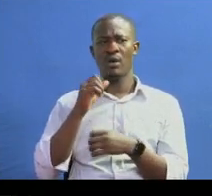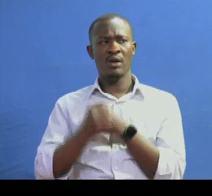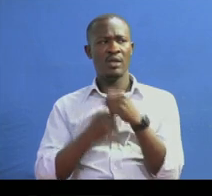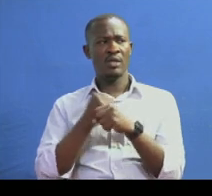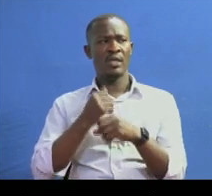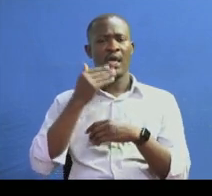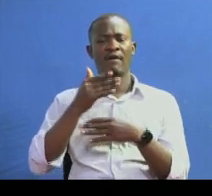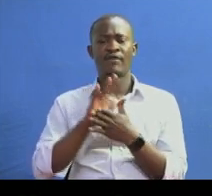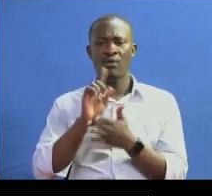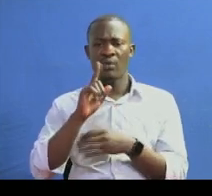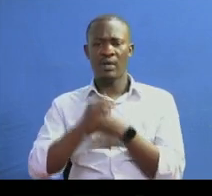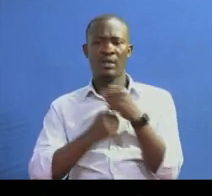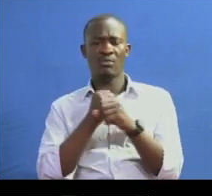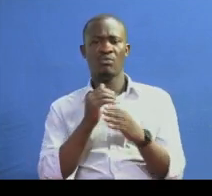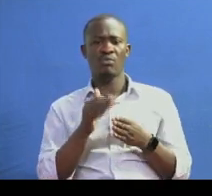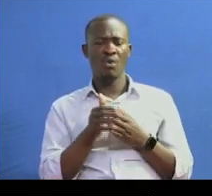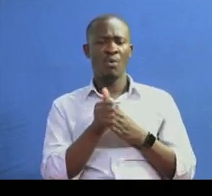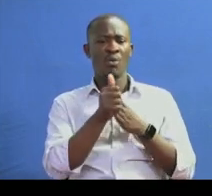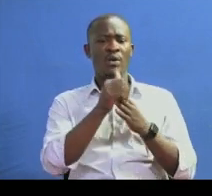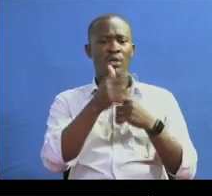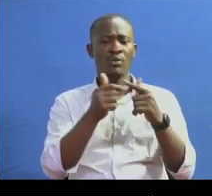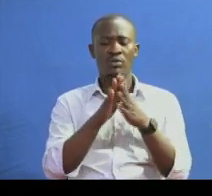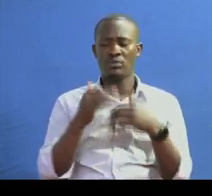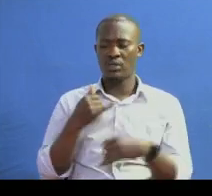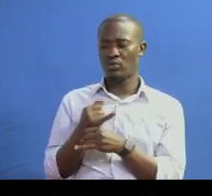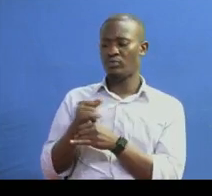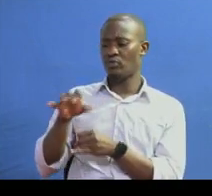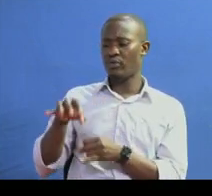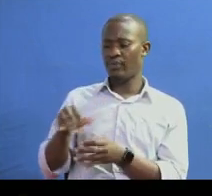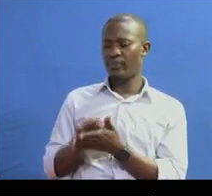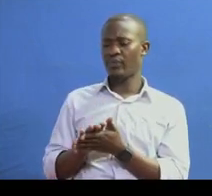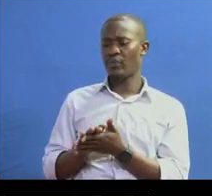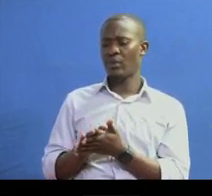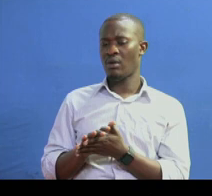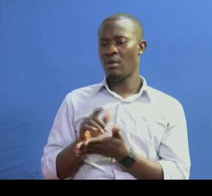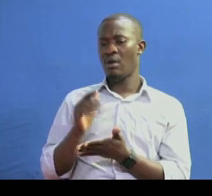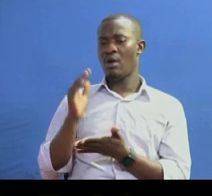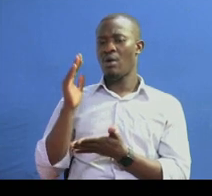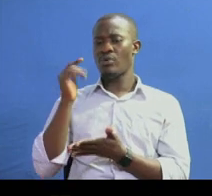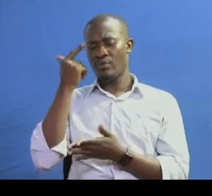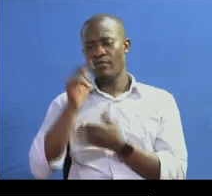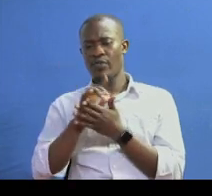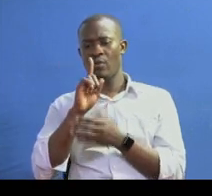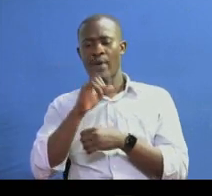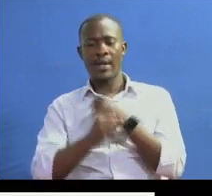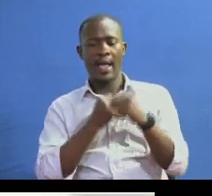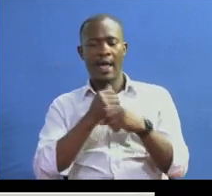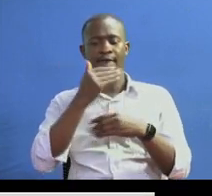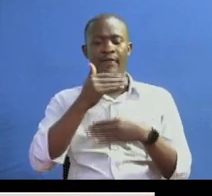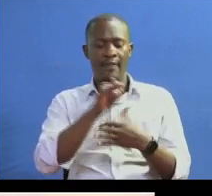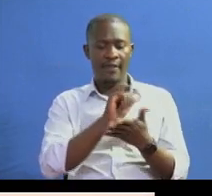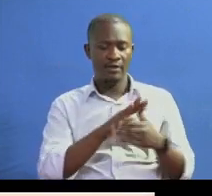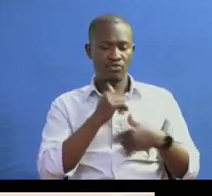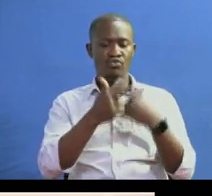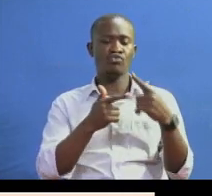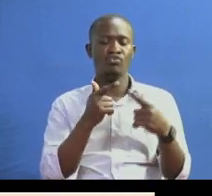after 1 year, we leave them back to the, you know, they go back to the job market. There's, you know, your hopes are raised for 1 year. Then after 1 year, you go